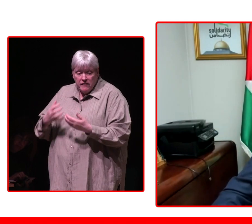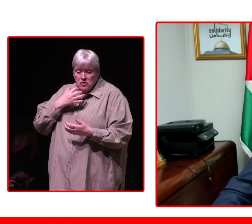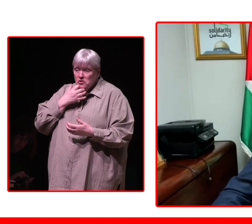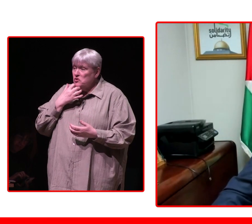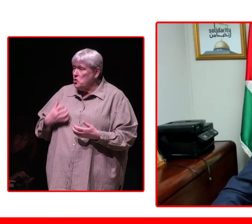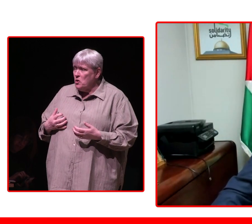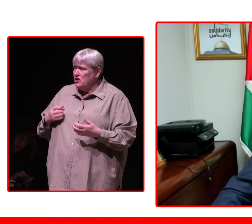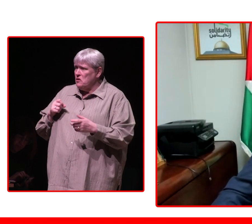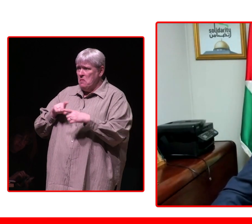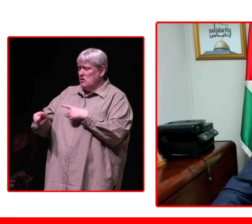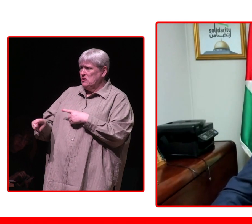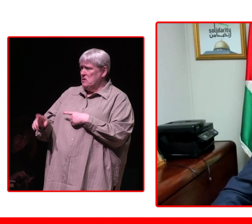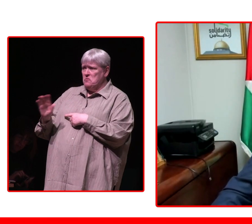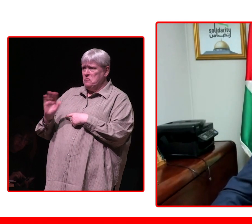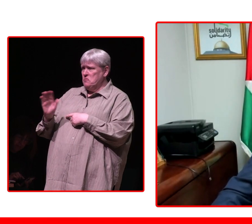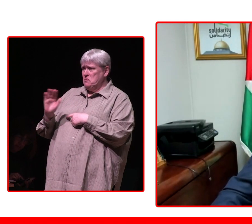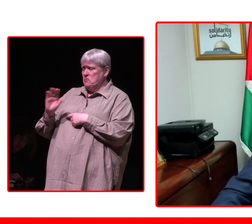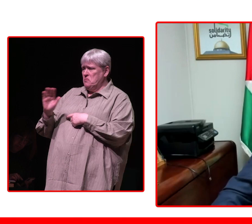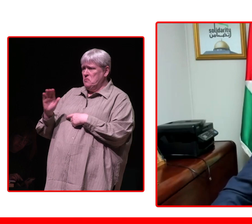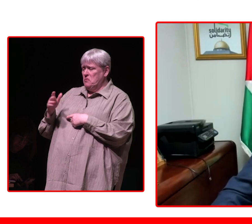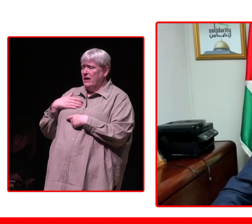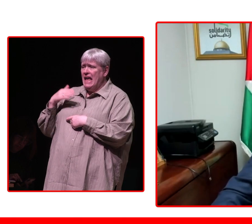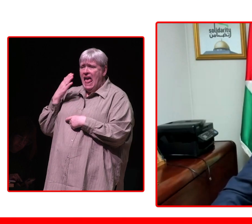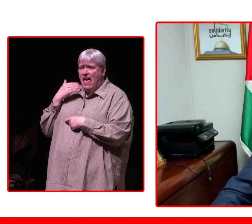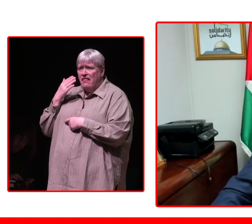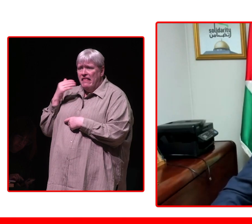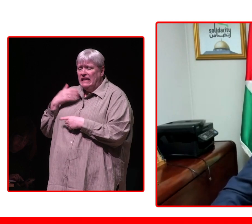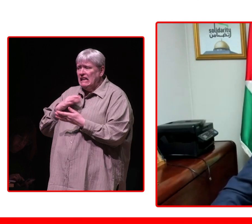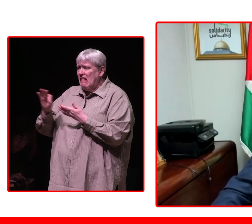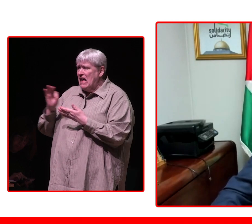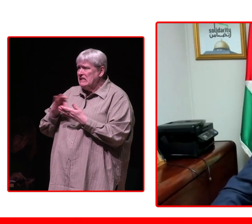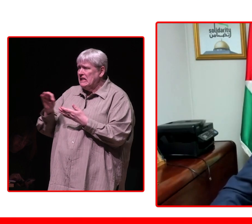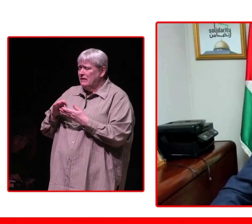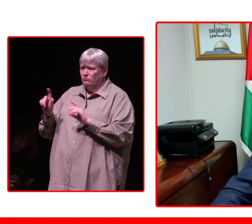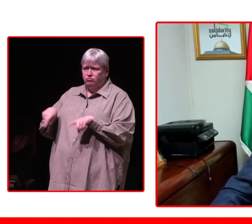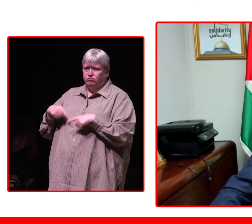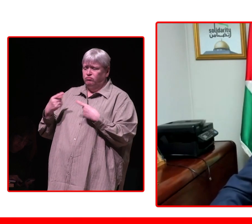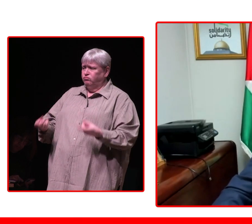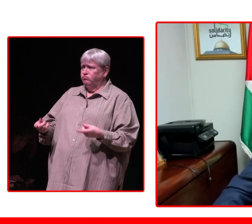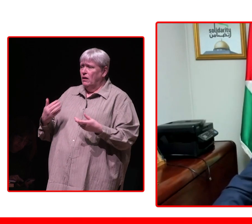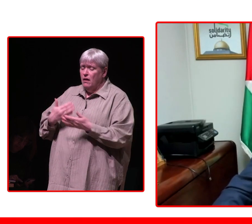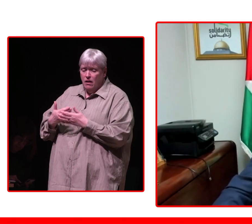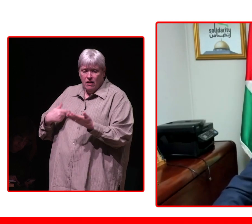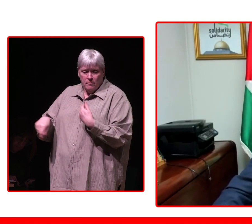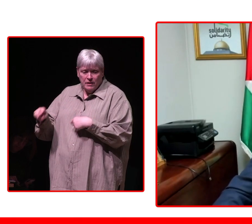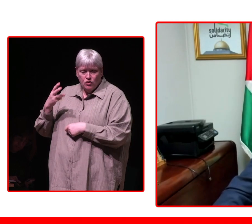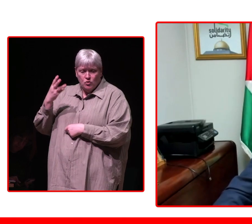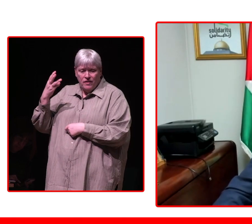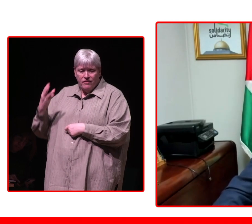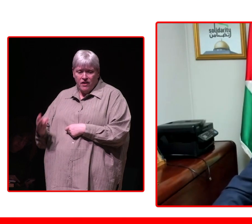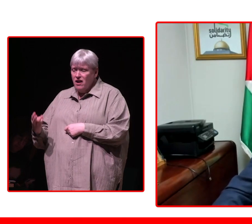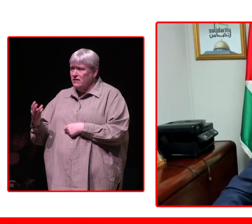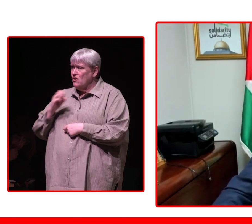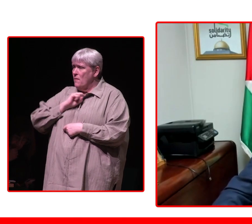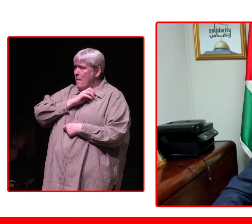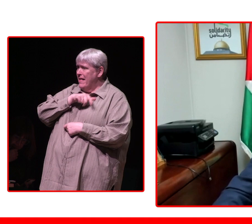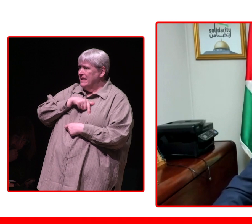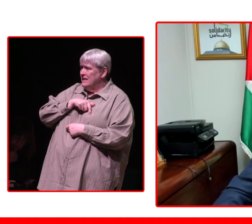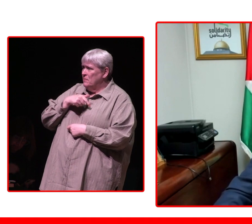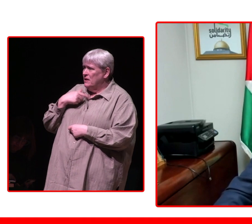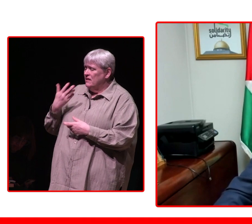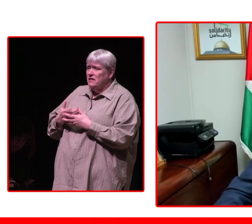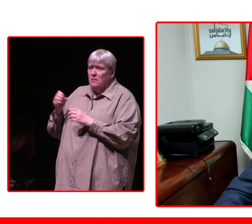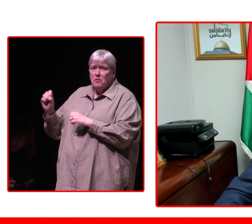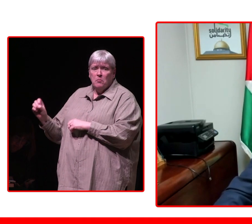ethnic cleansing of 1947, 1948, the Nakba events, when 2/3 of the Palestinian people were forcibly